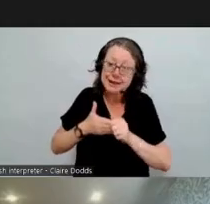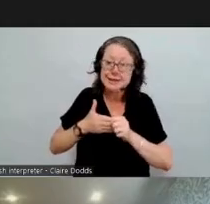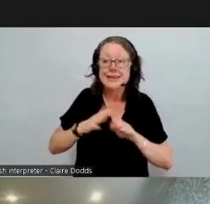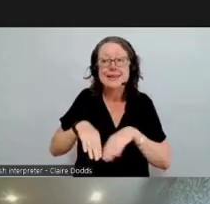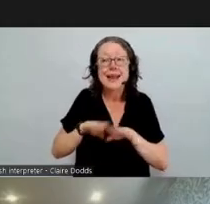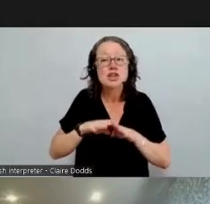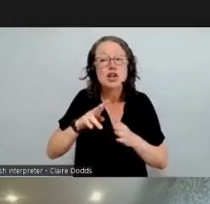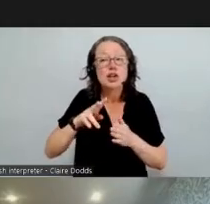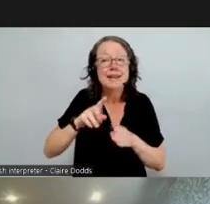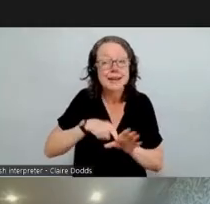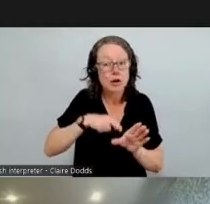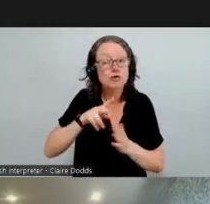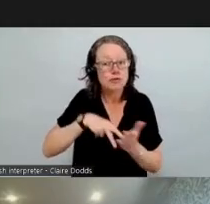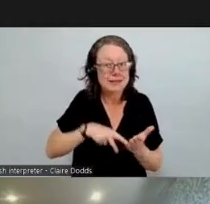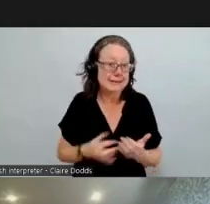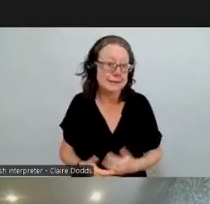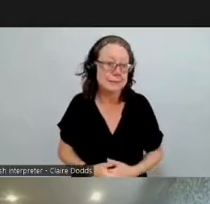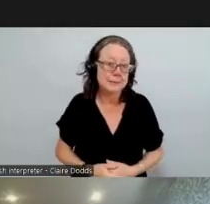slide, please, David.